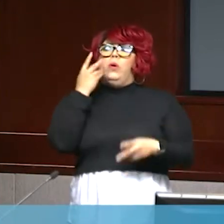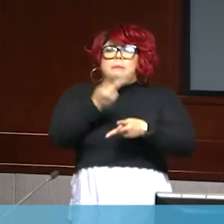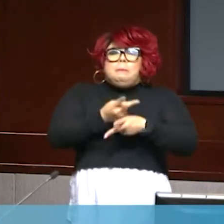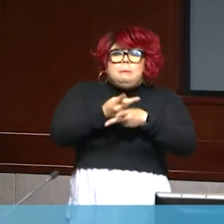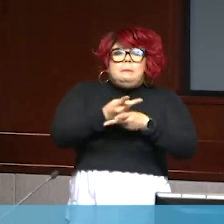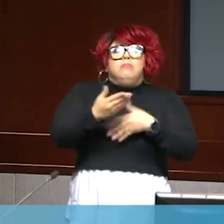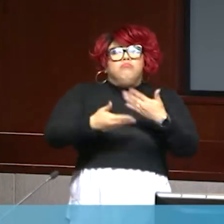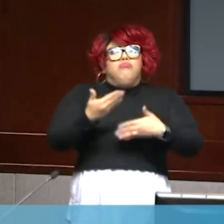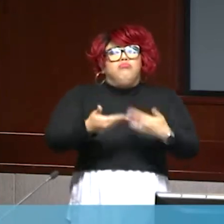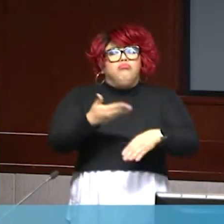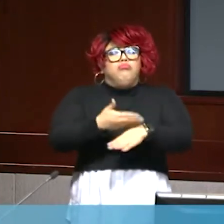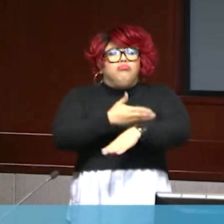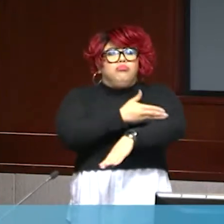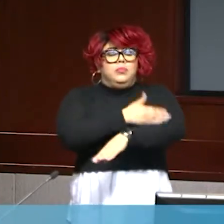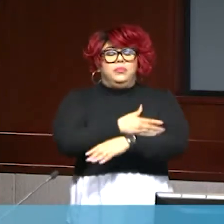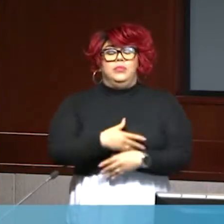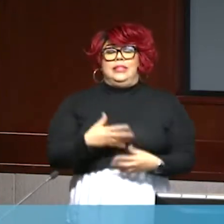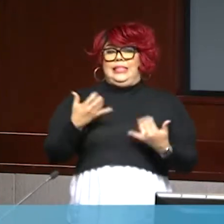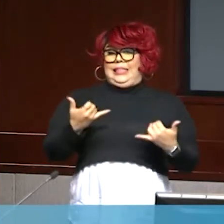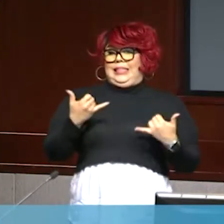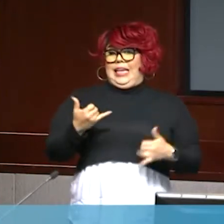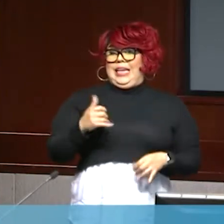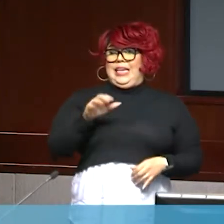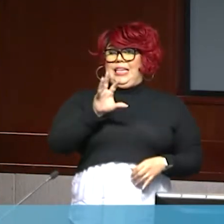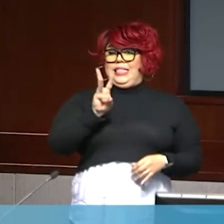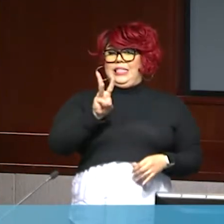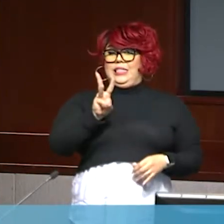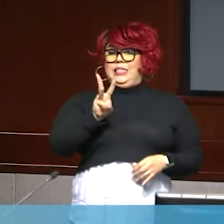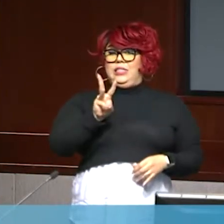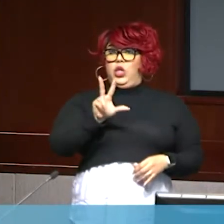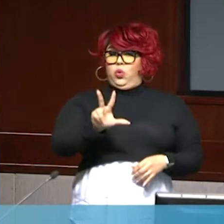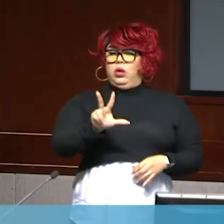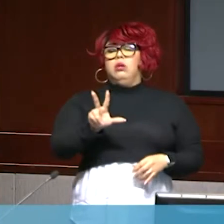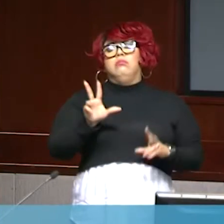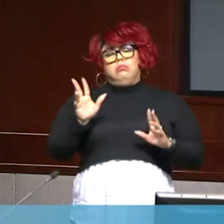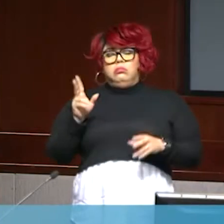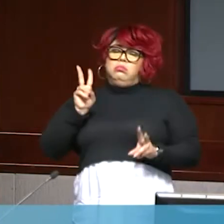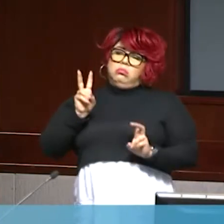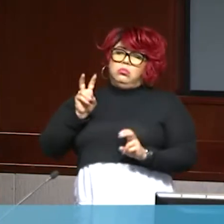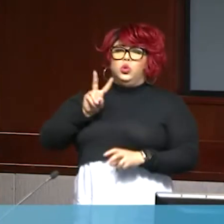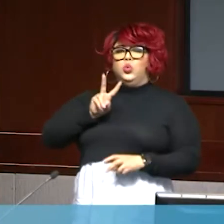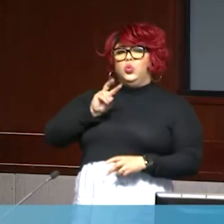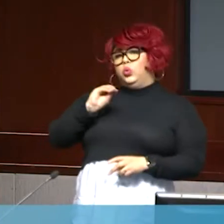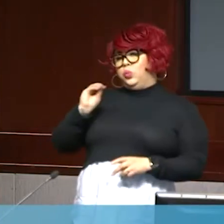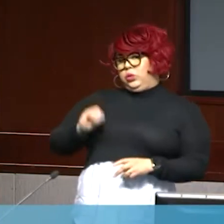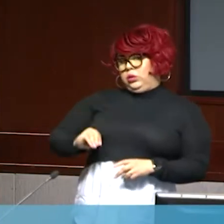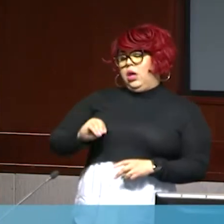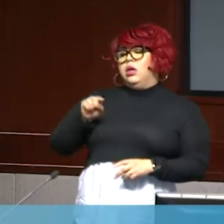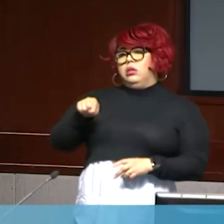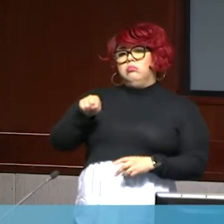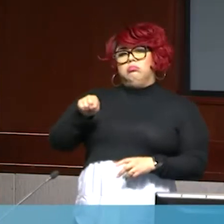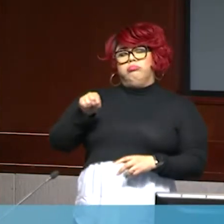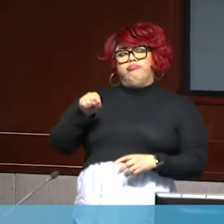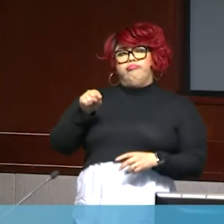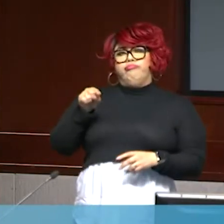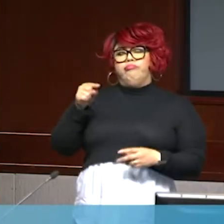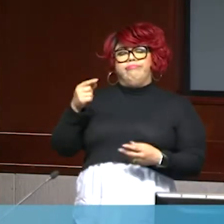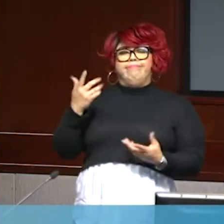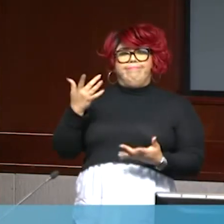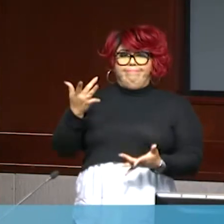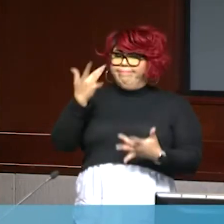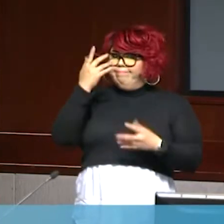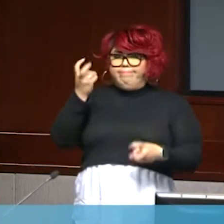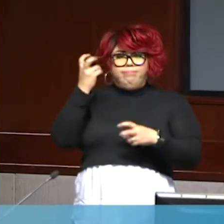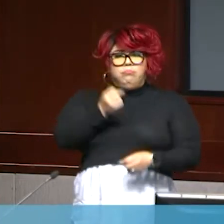own. Today, 63 of our residents, or 2% of those who've tested positive, are receiving some form